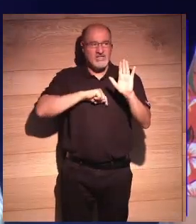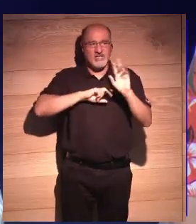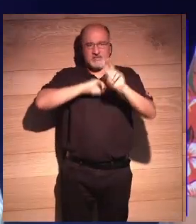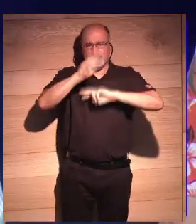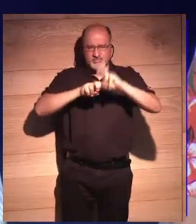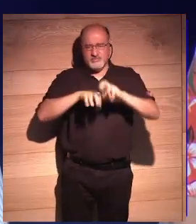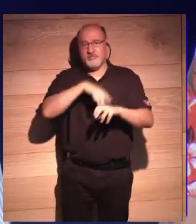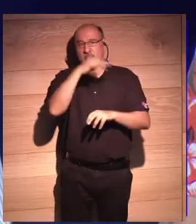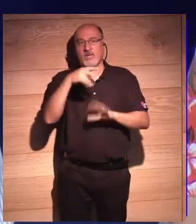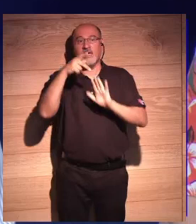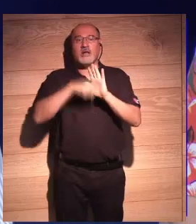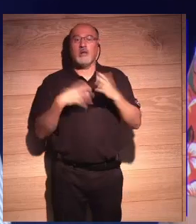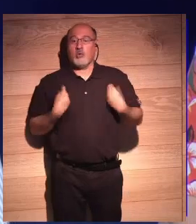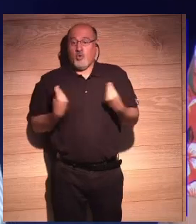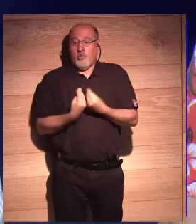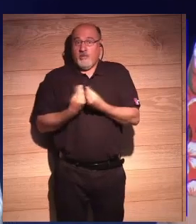ethical rules,